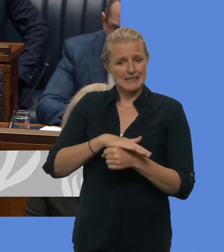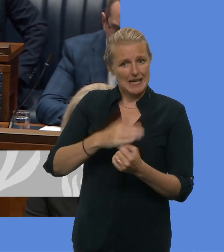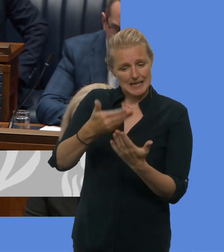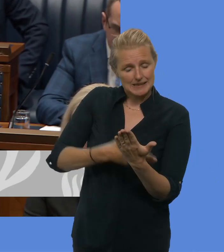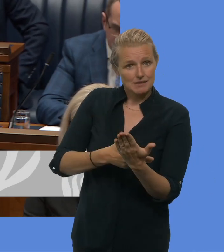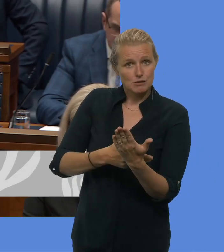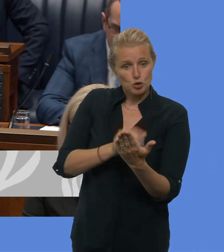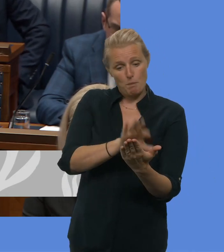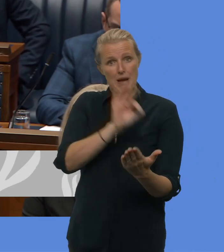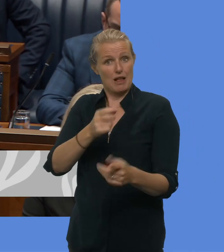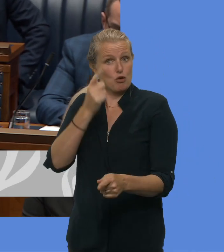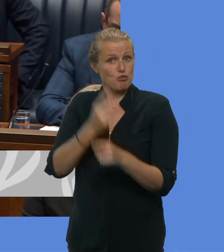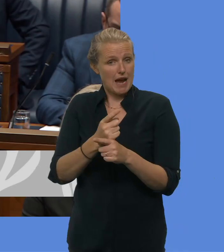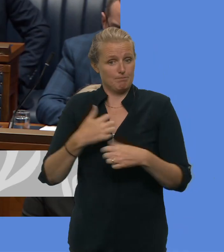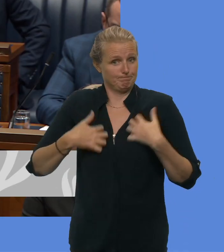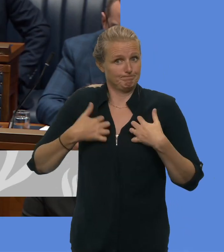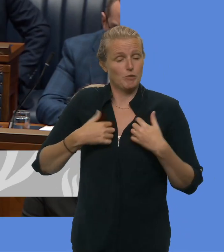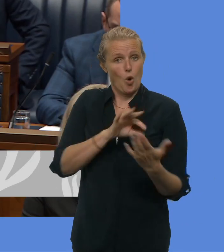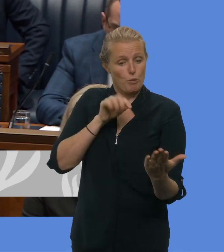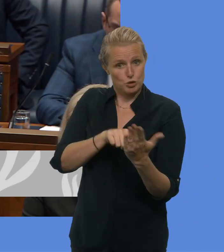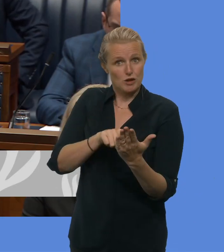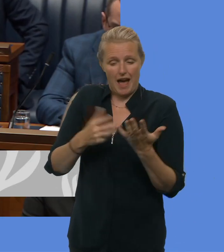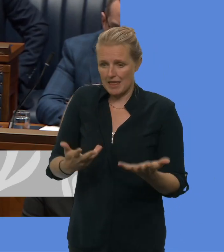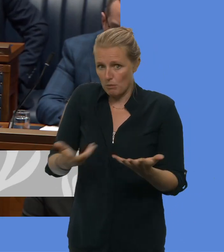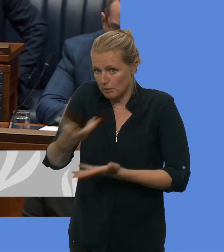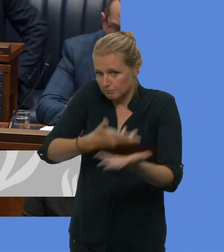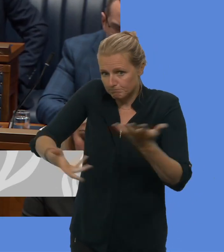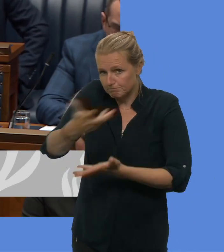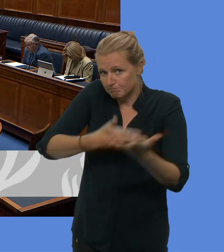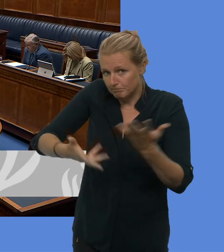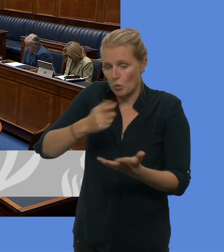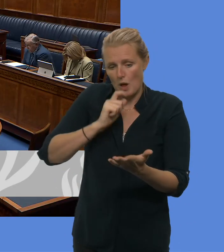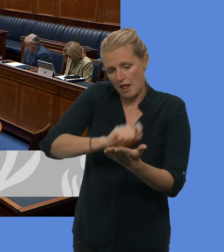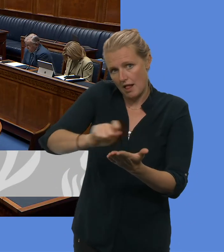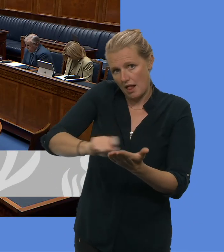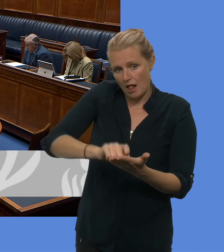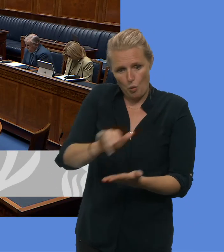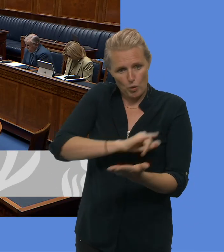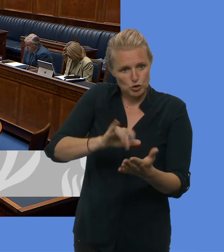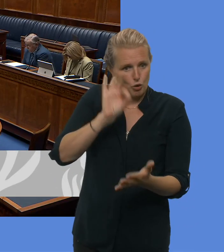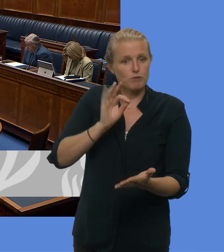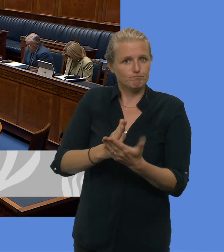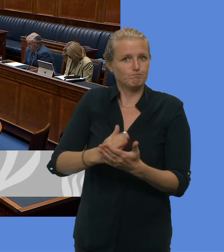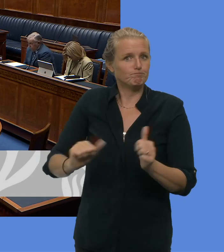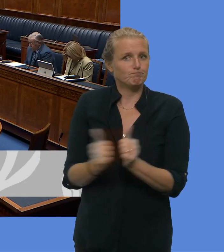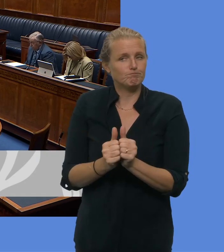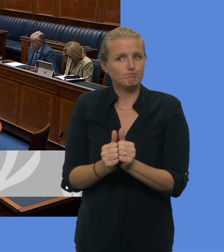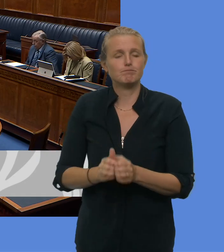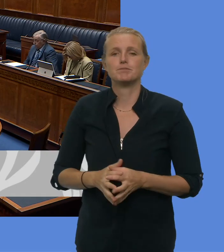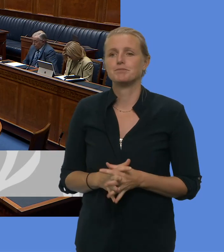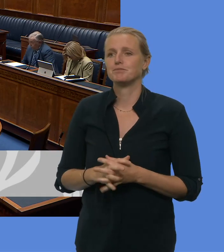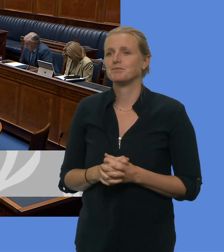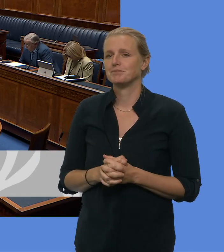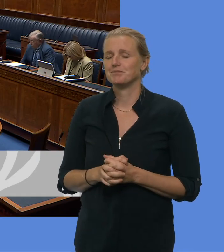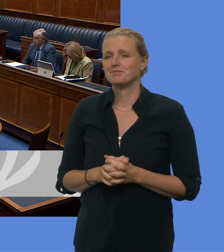option to be taken forward in design is currently now being drafted. Mr. Irwin. Can I thank